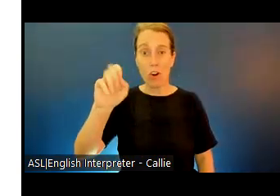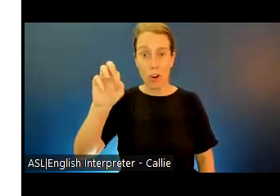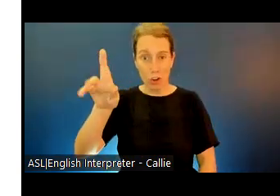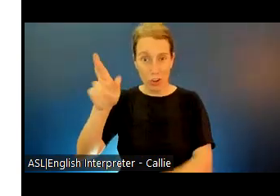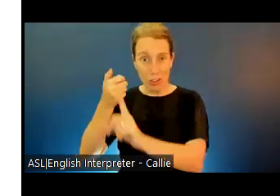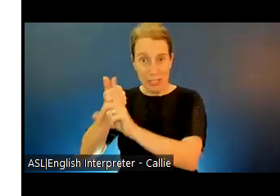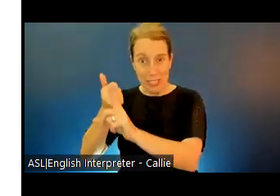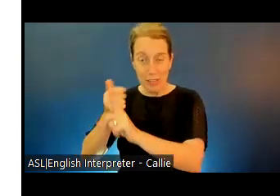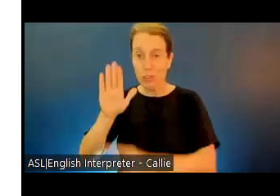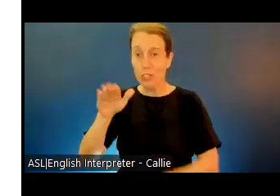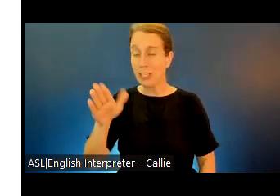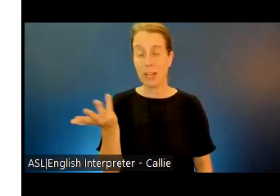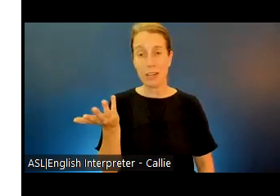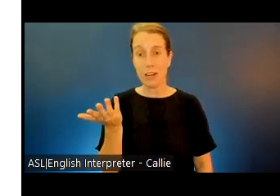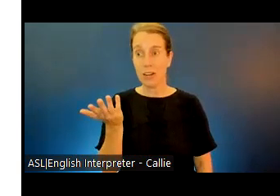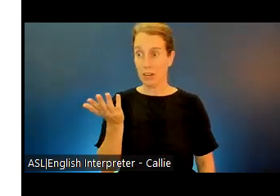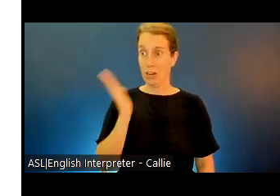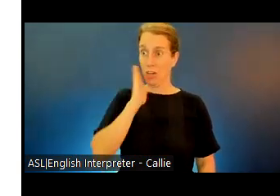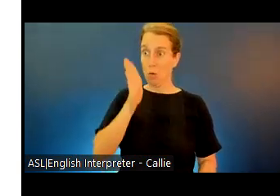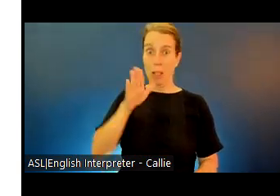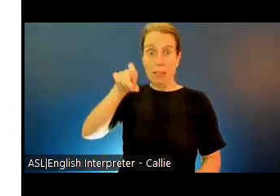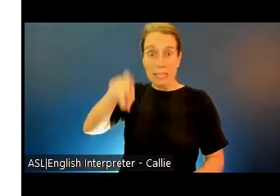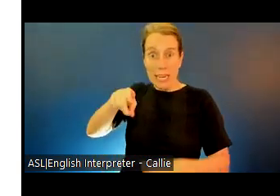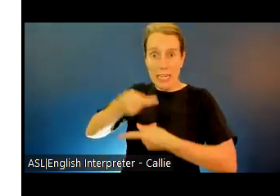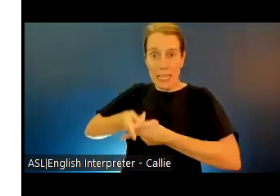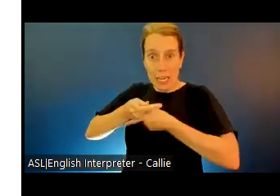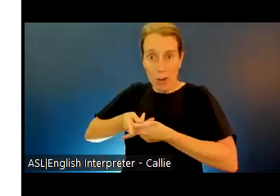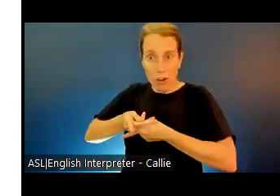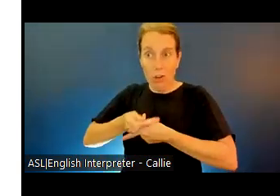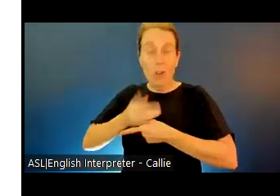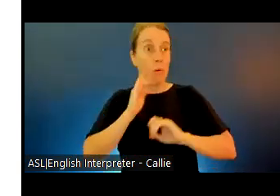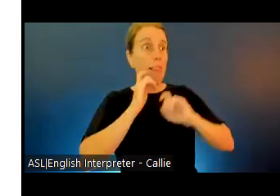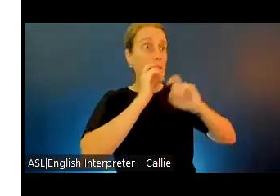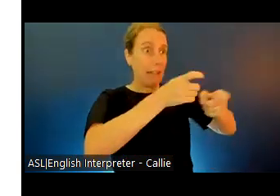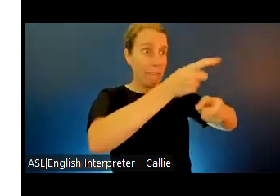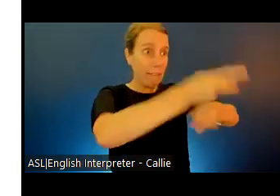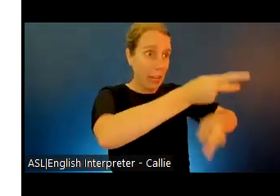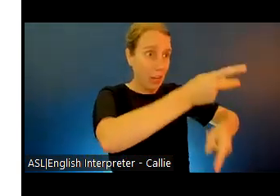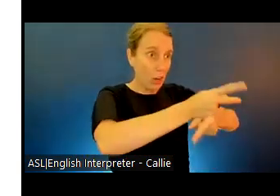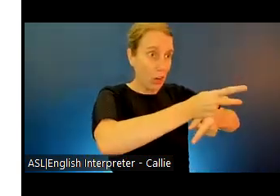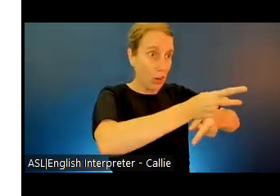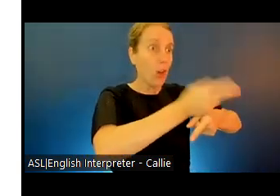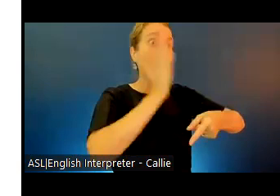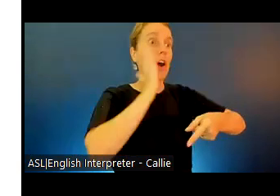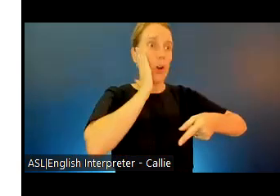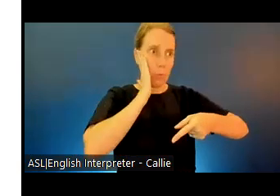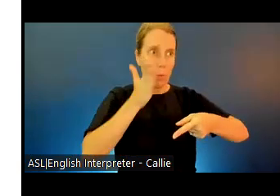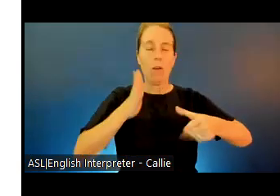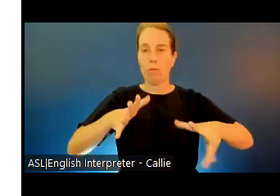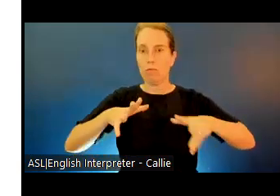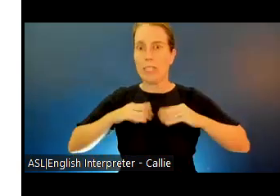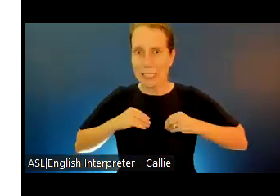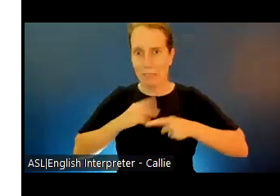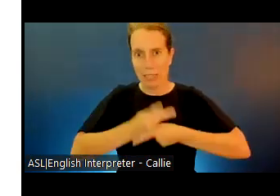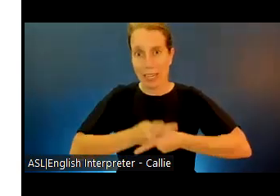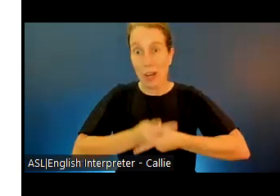I paraphrase that, and I probably totally messed up the quote for you today, but you get the point that caregiving is essential. At